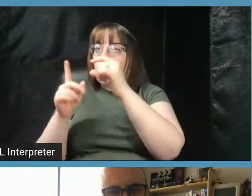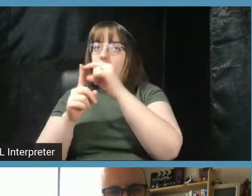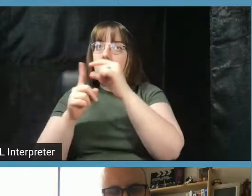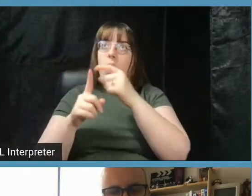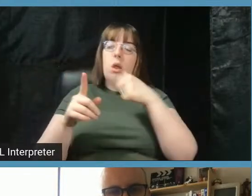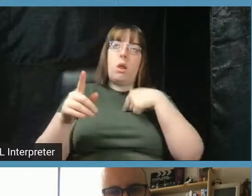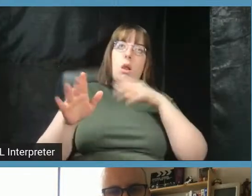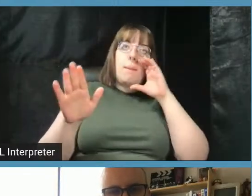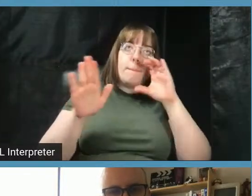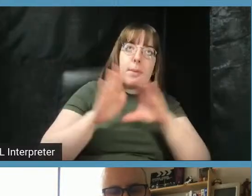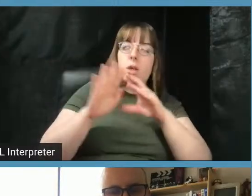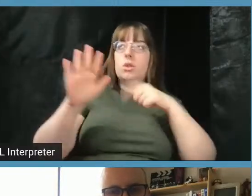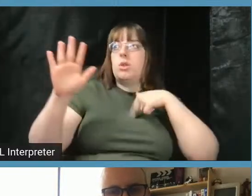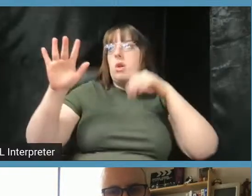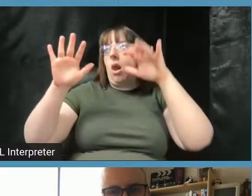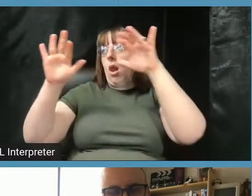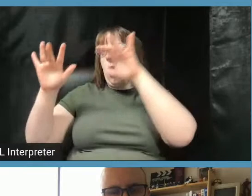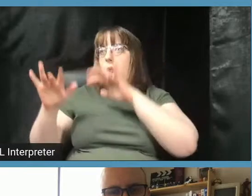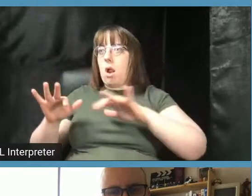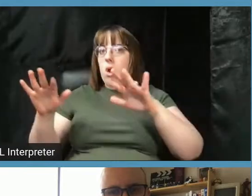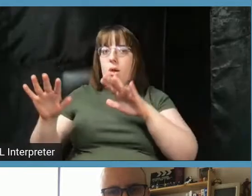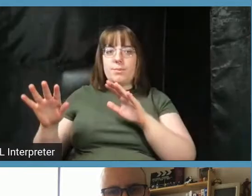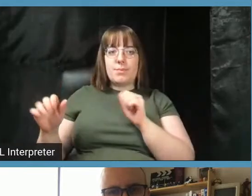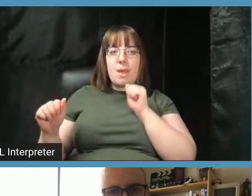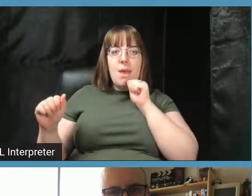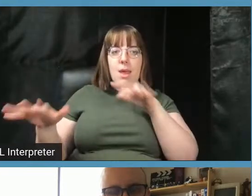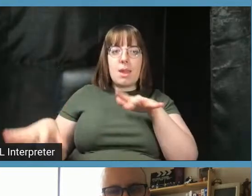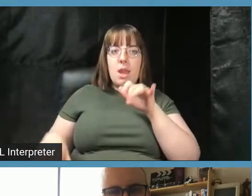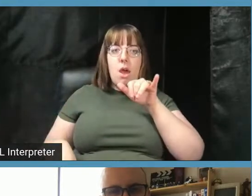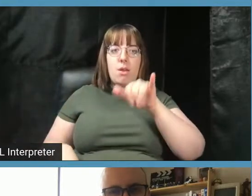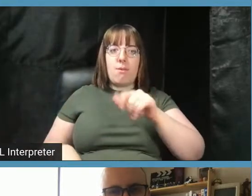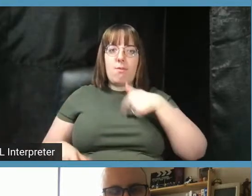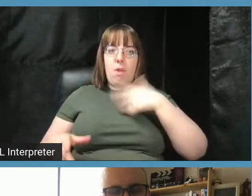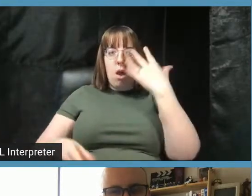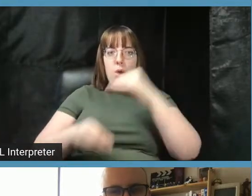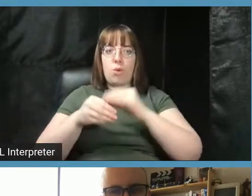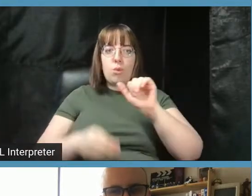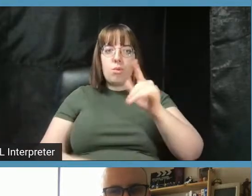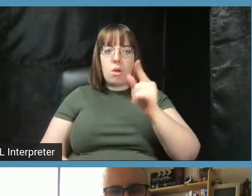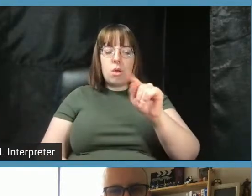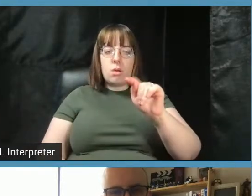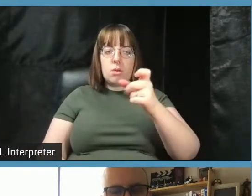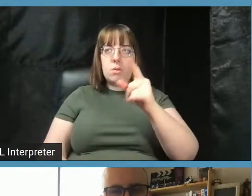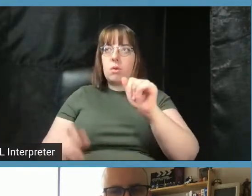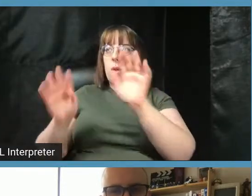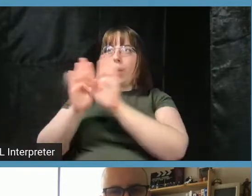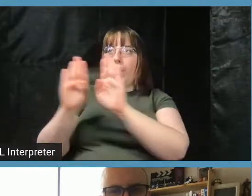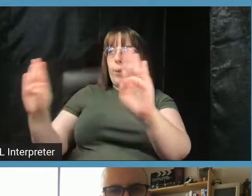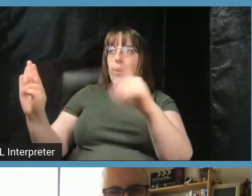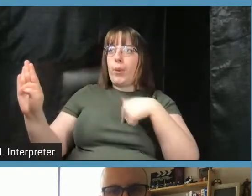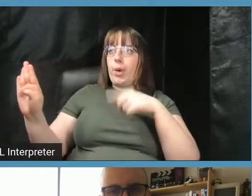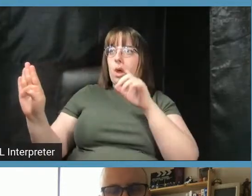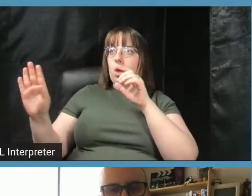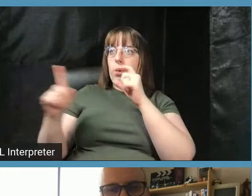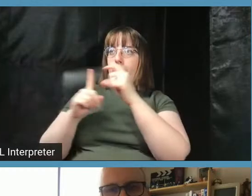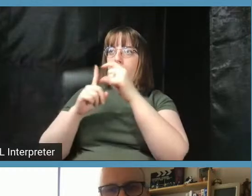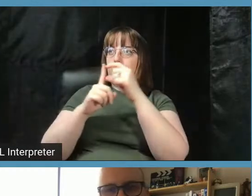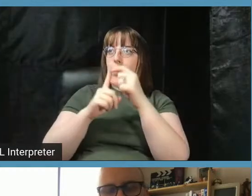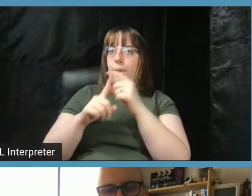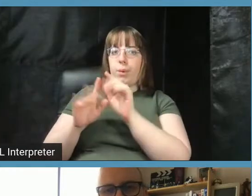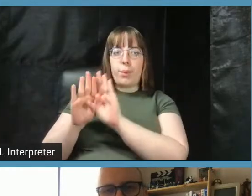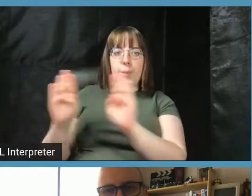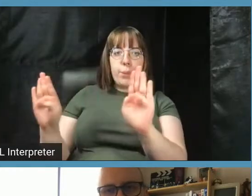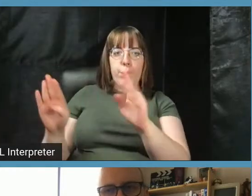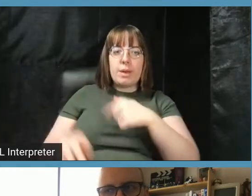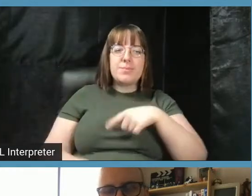and navigational elements. None of that gets exposed in alt text. It's all flattened to just this text blob. Yeah, and I just